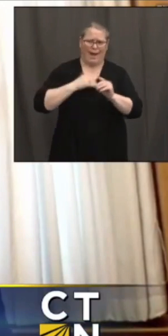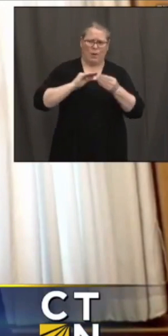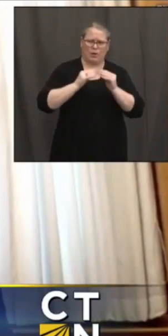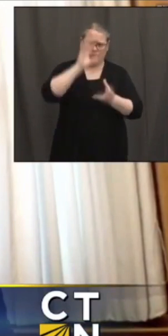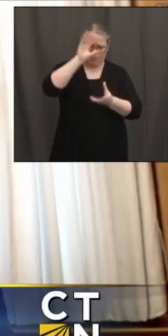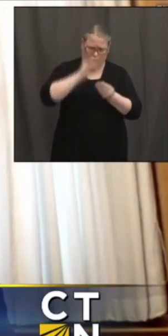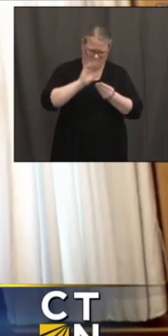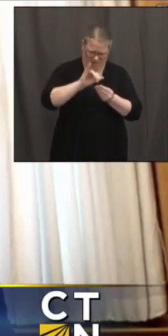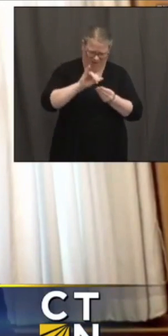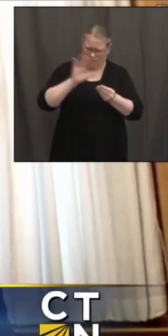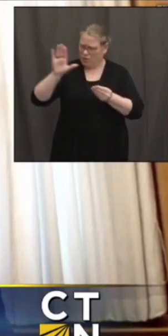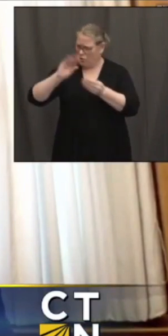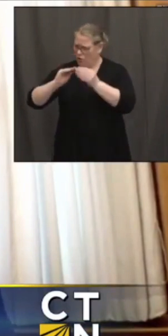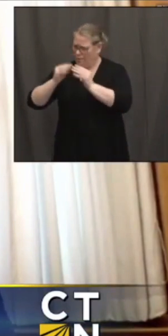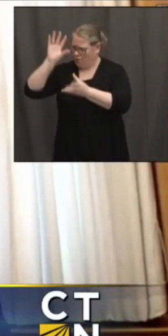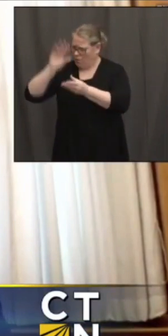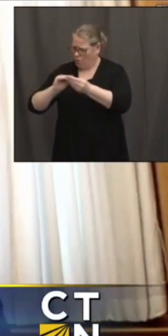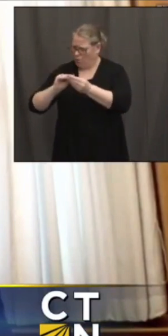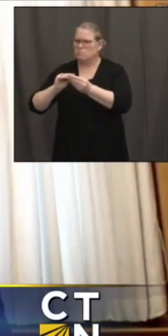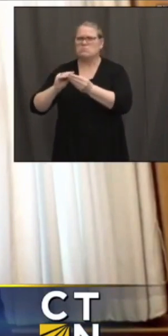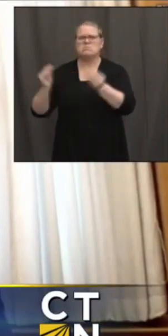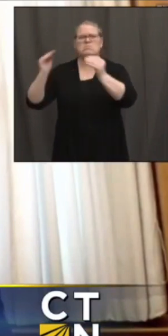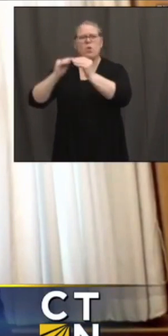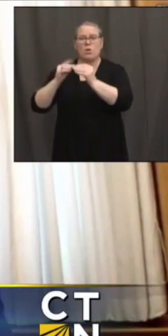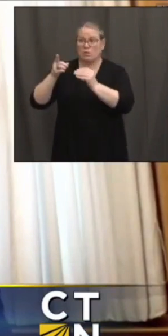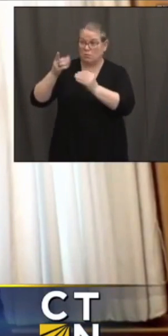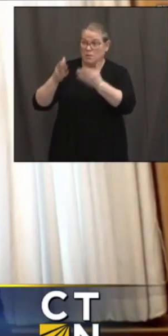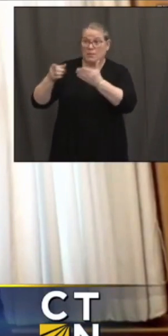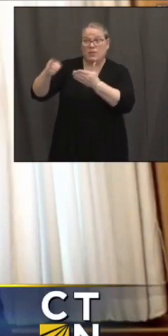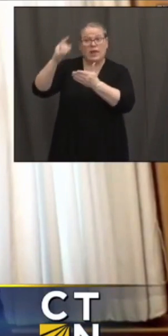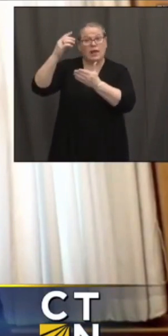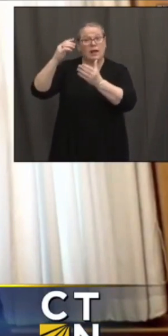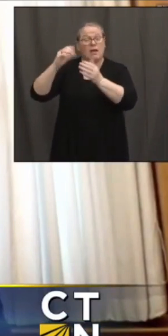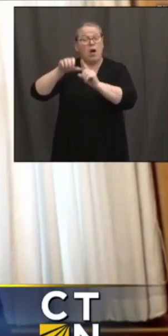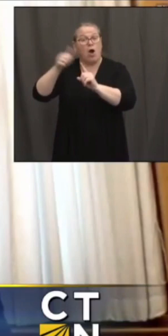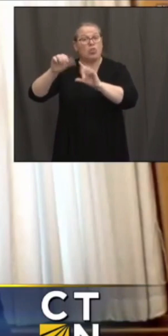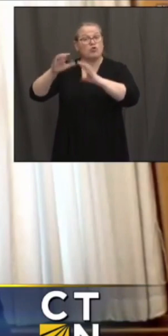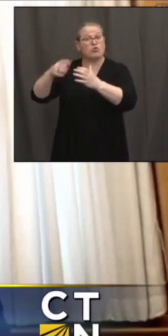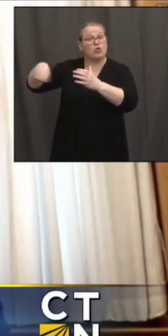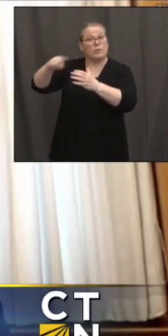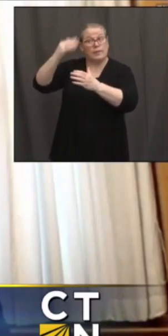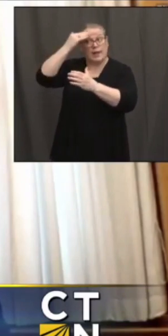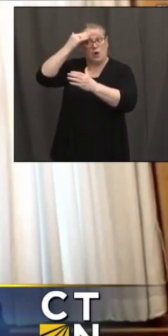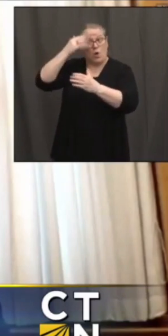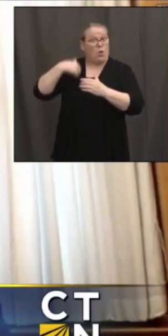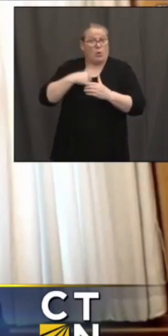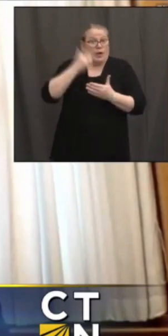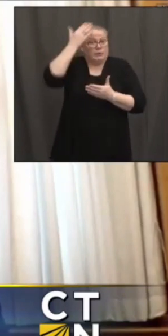about some group of people getting vaccinated in Connecticut that we don't know, but we'll provide more clarity once we can reconcile that with